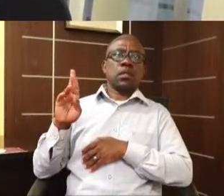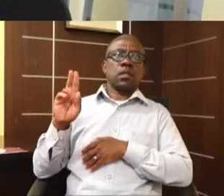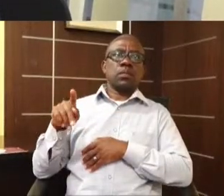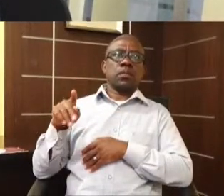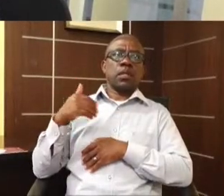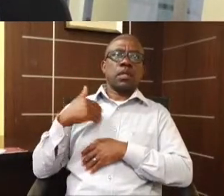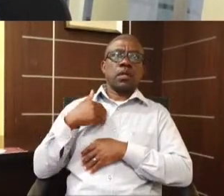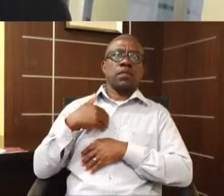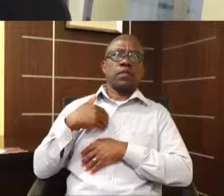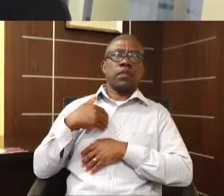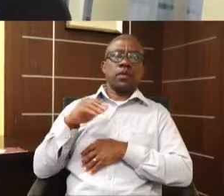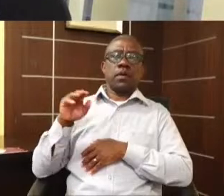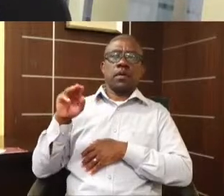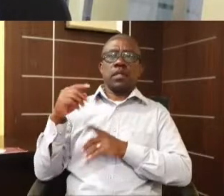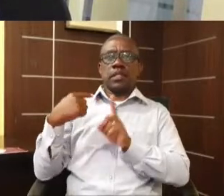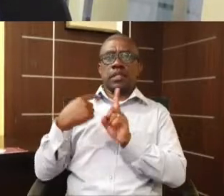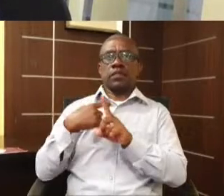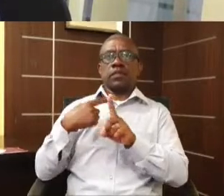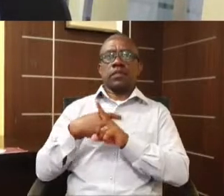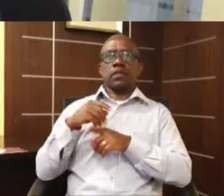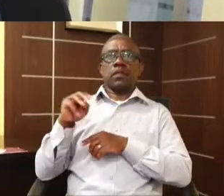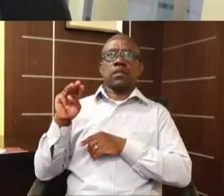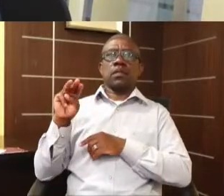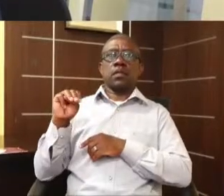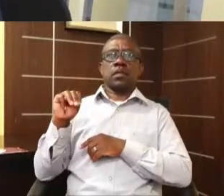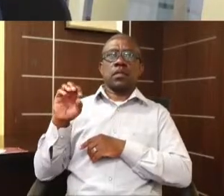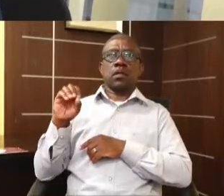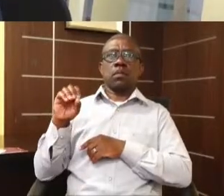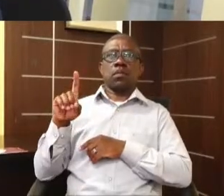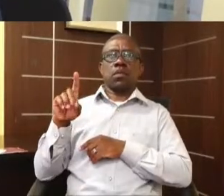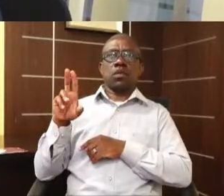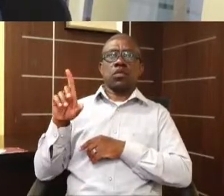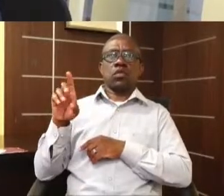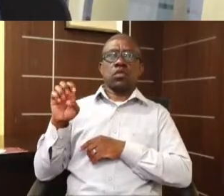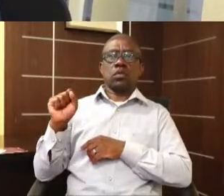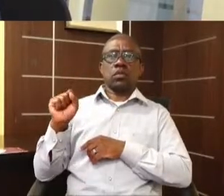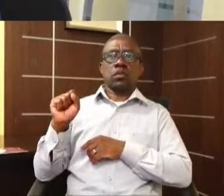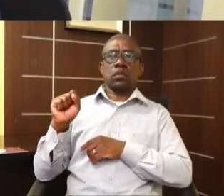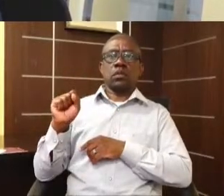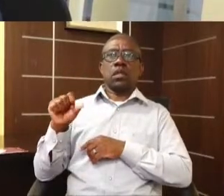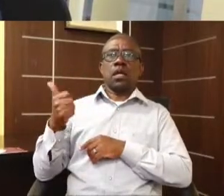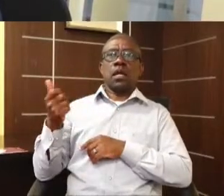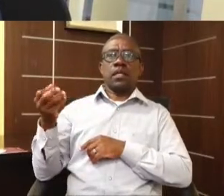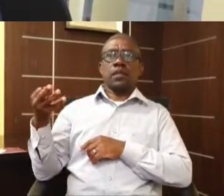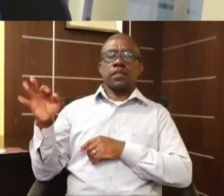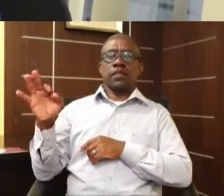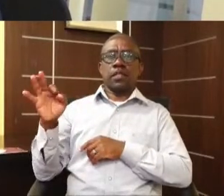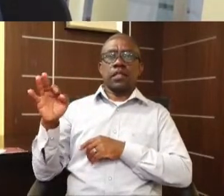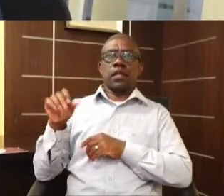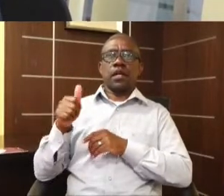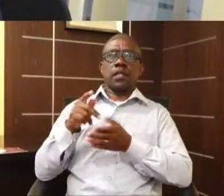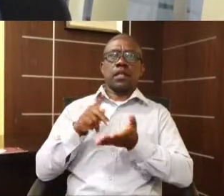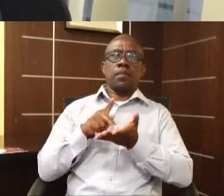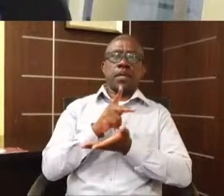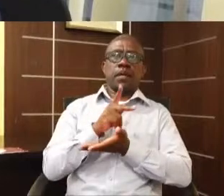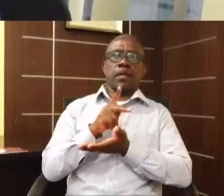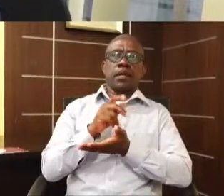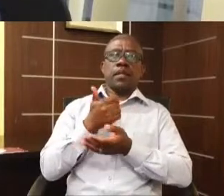base system like that has features that are free and then paid for, and then it is